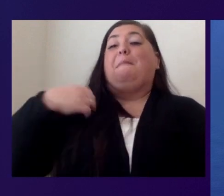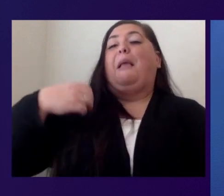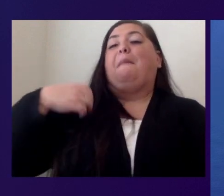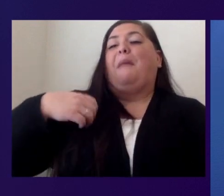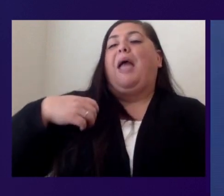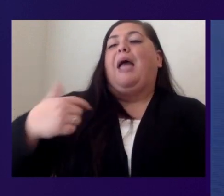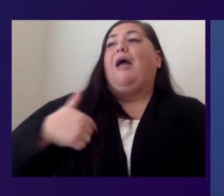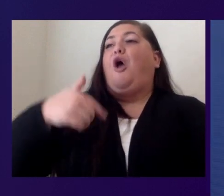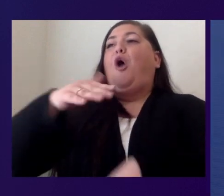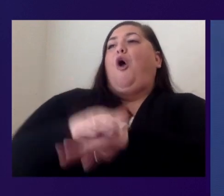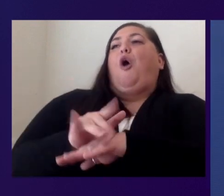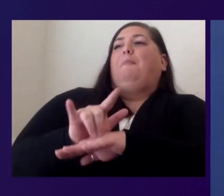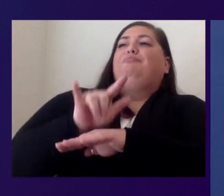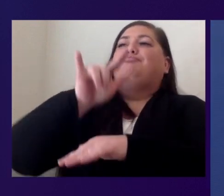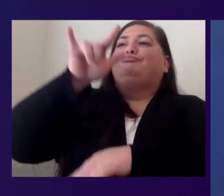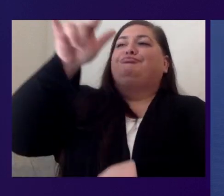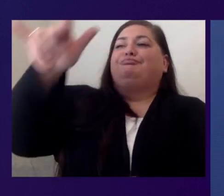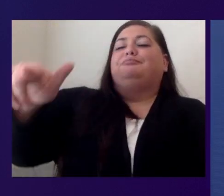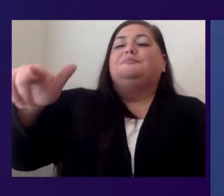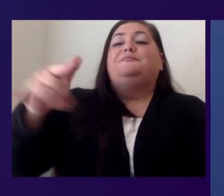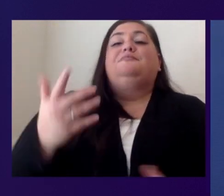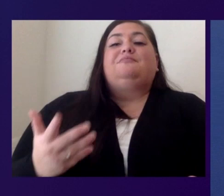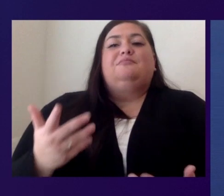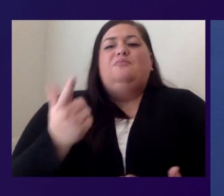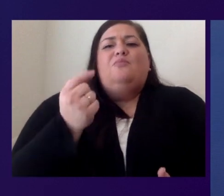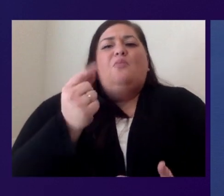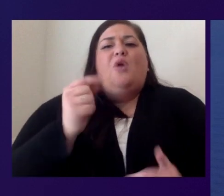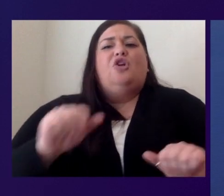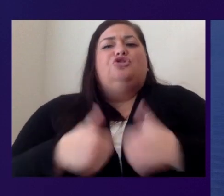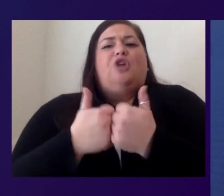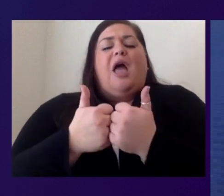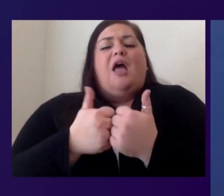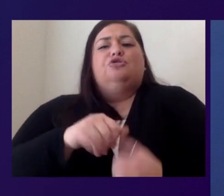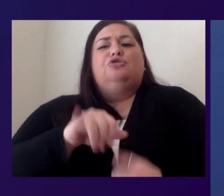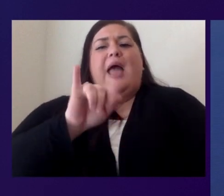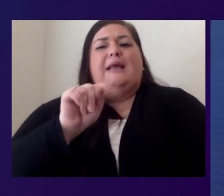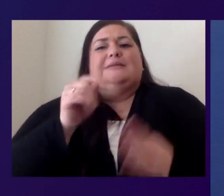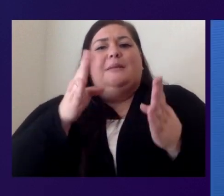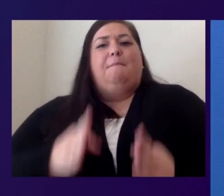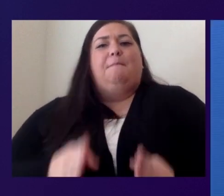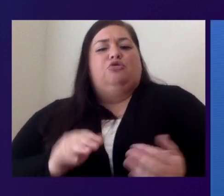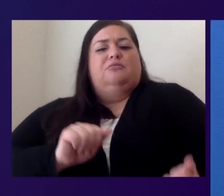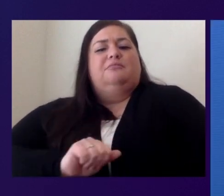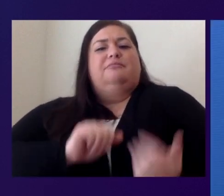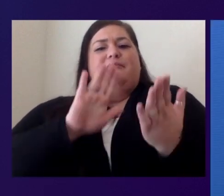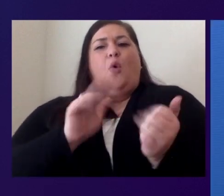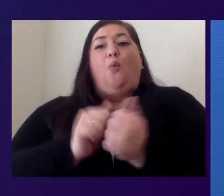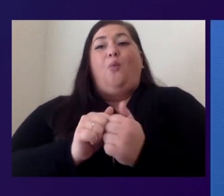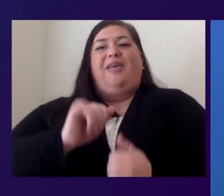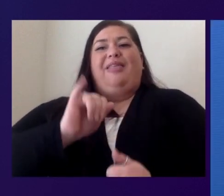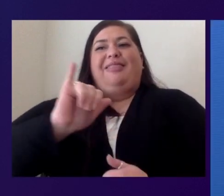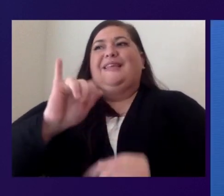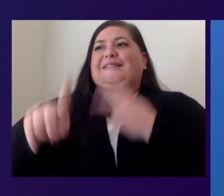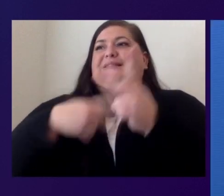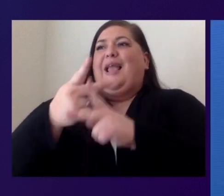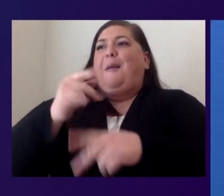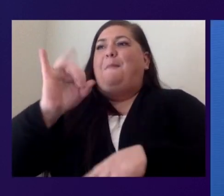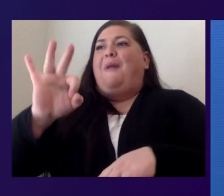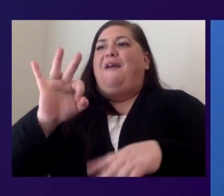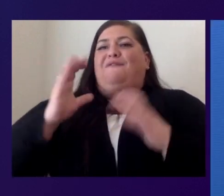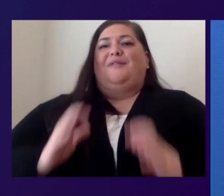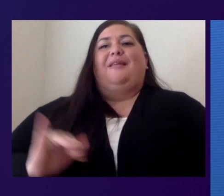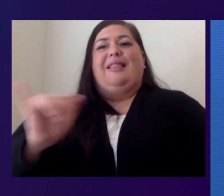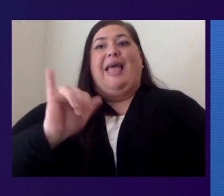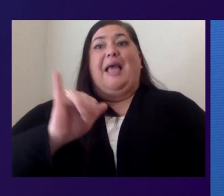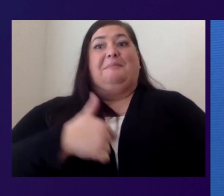What challenges do these IT professionals face with users like me? Yeah, I would say like mixed bag